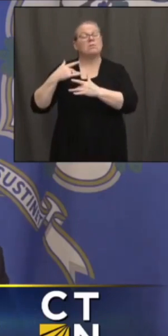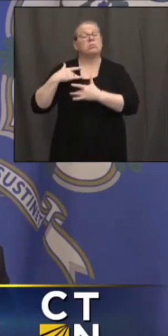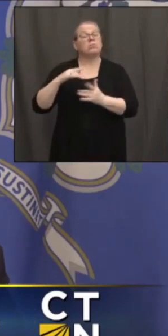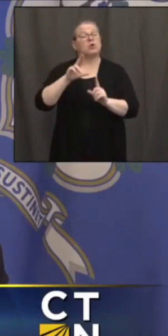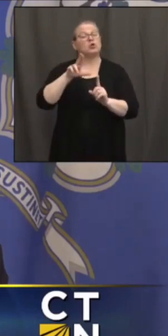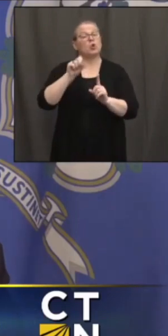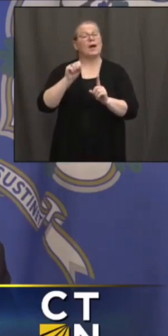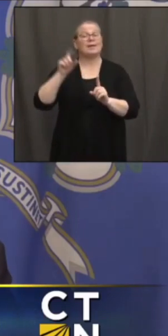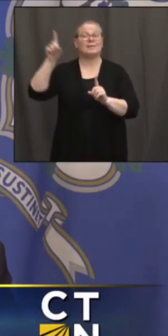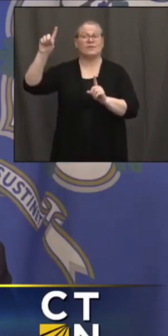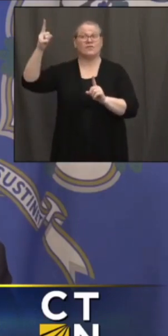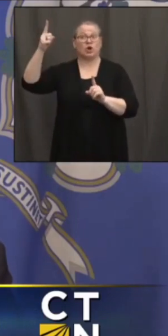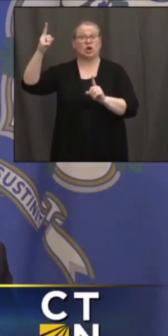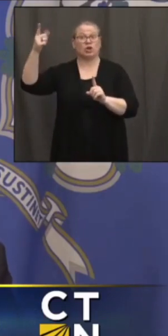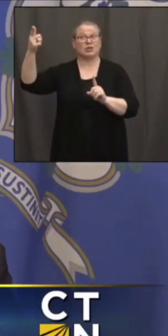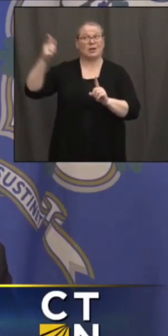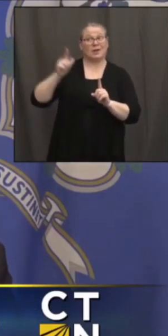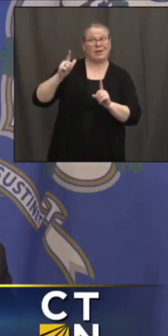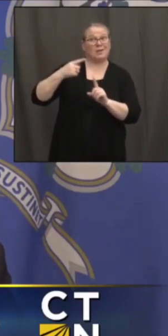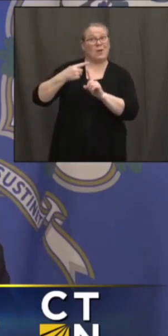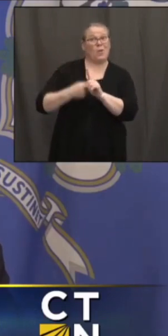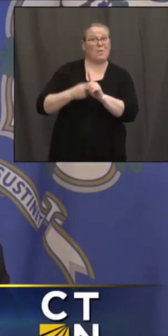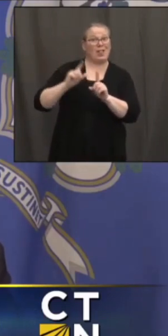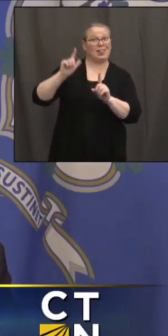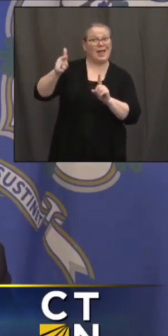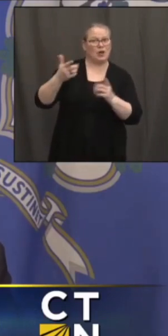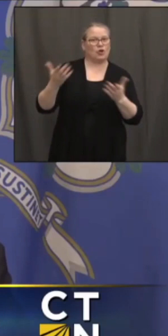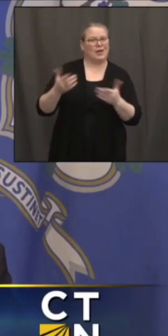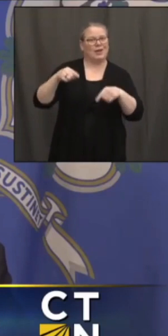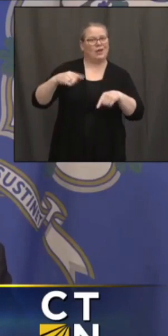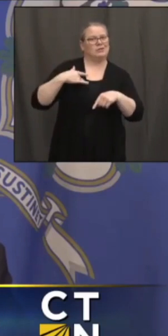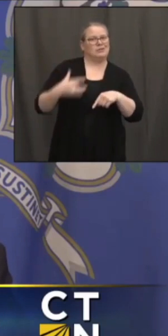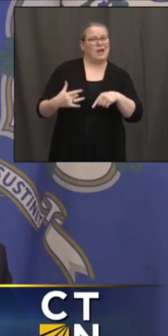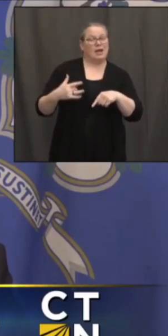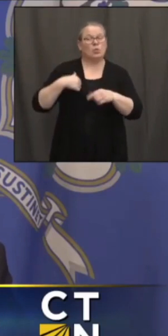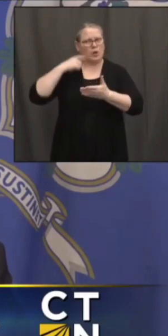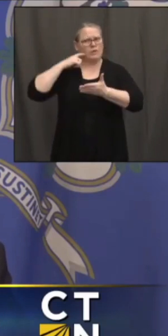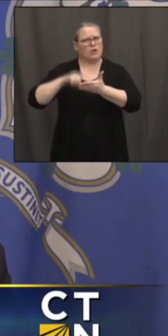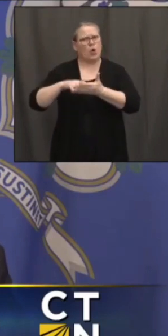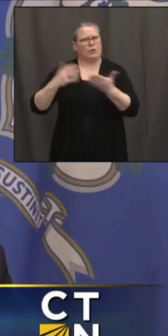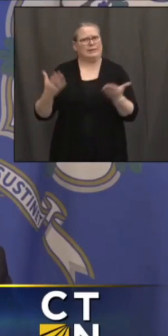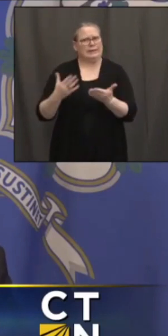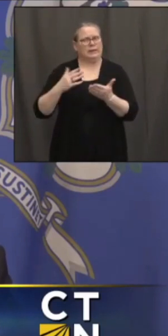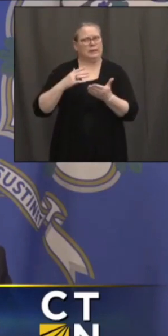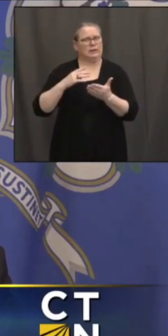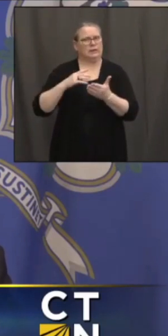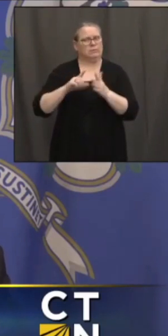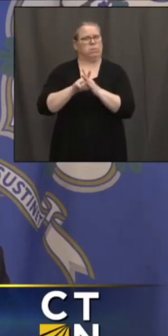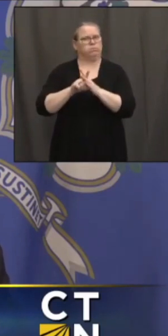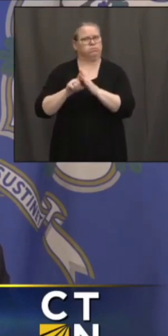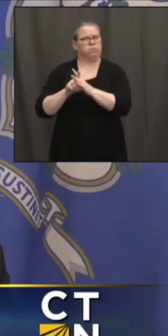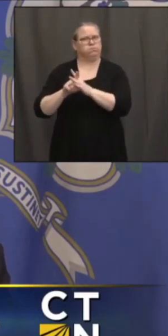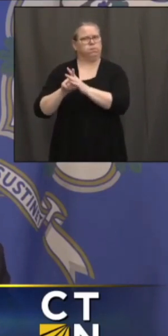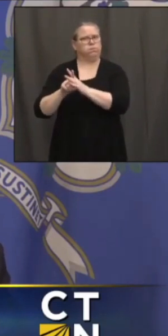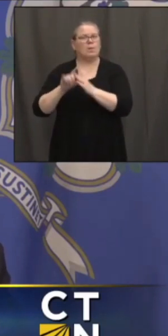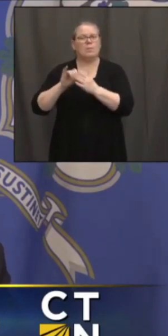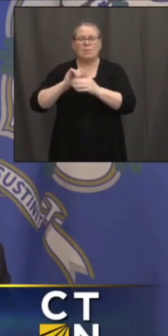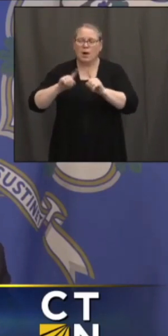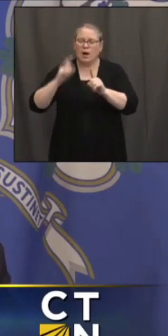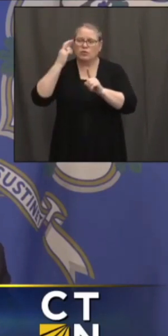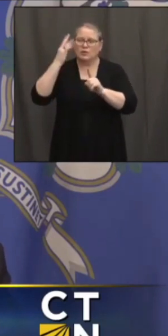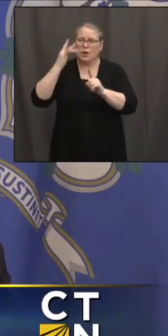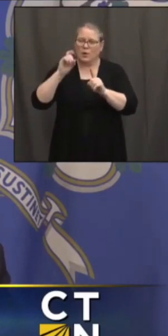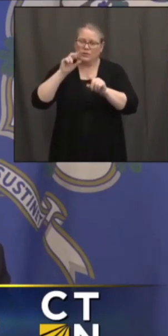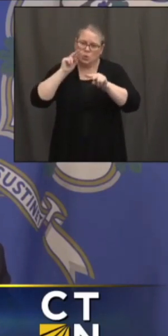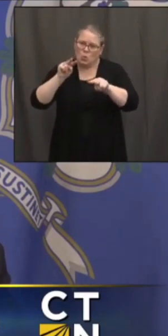see some minor evidence at this point of that highly infectious strain here, But that's why we got to stay relatively nimble. But I hope that